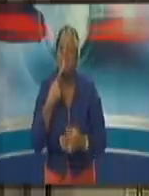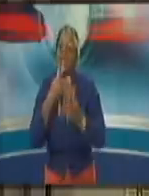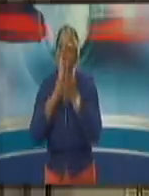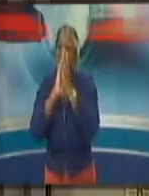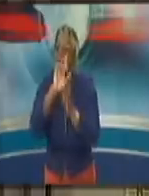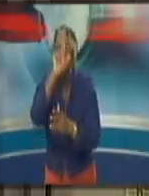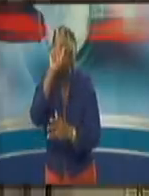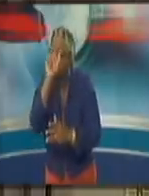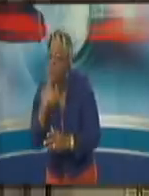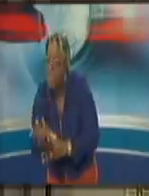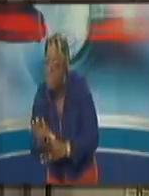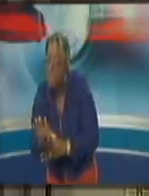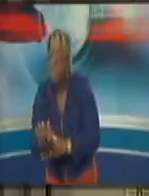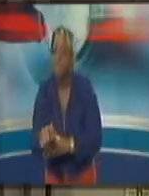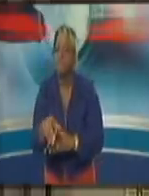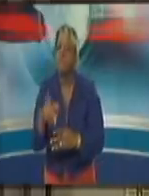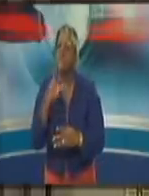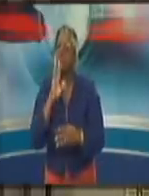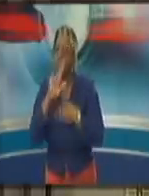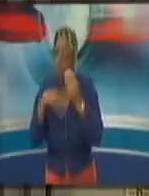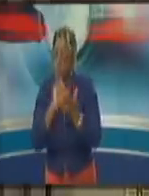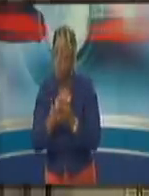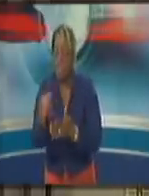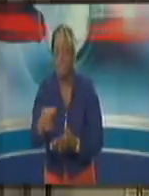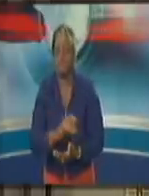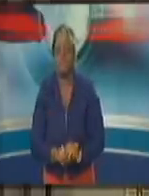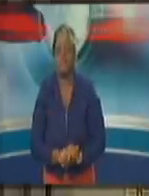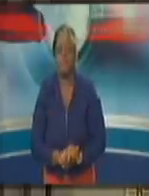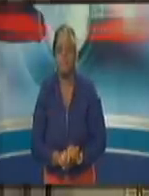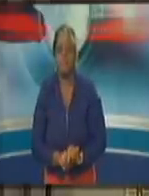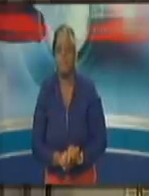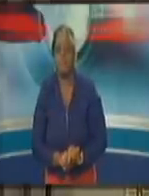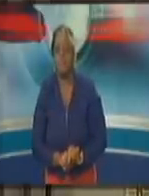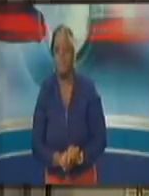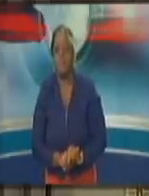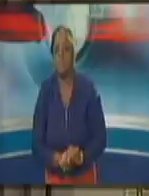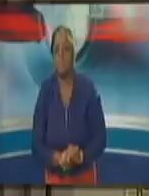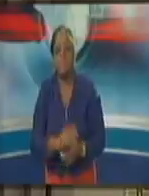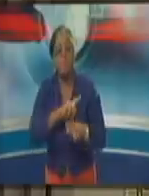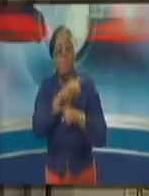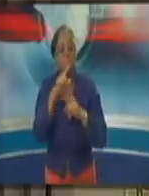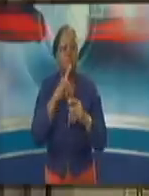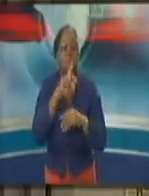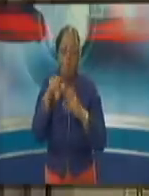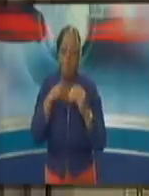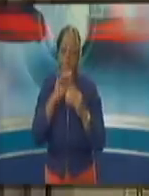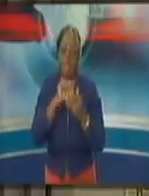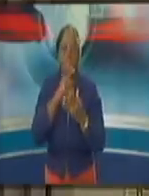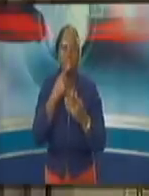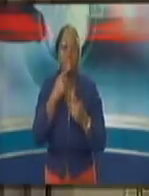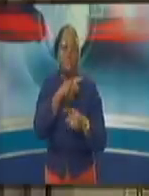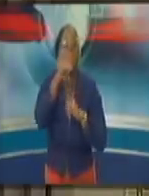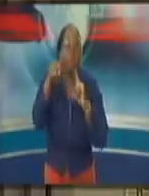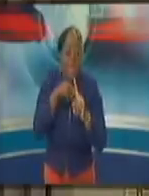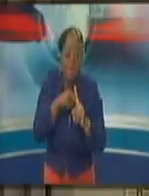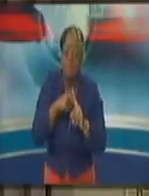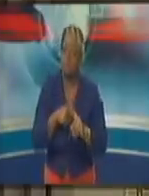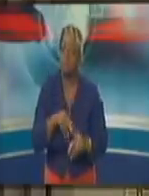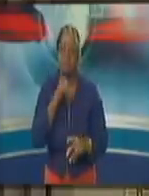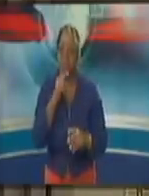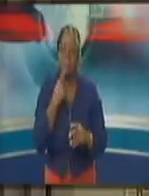Security, who spoke to the issue when he was here. It's a very important point to note, and I will liaise with him on that.